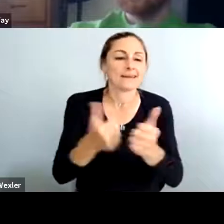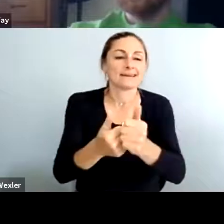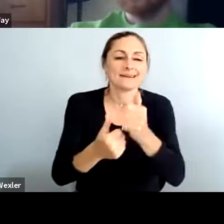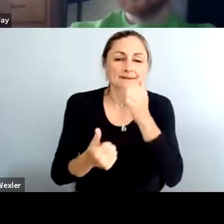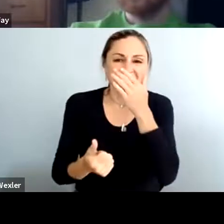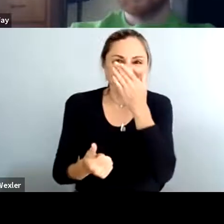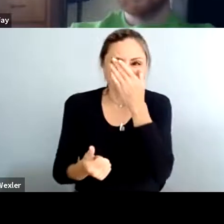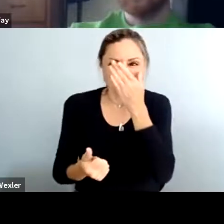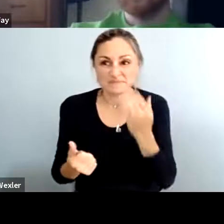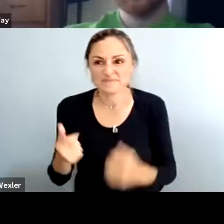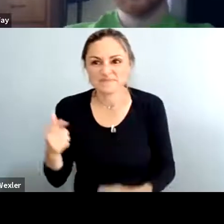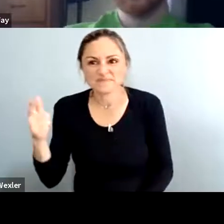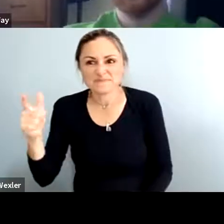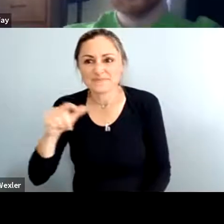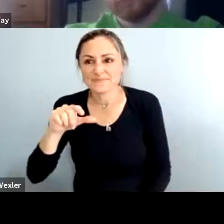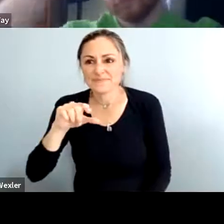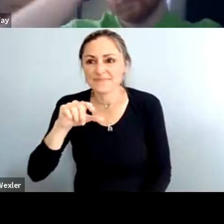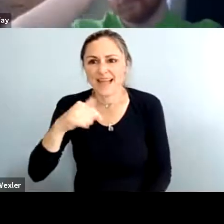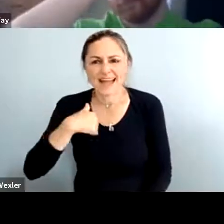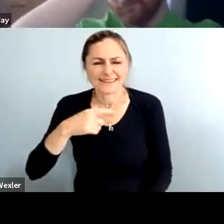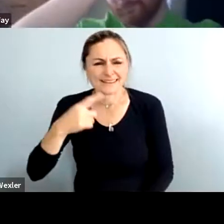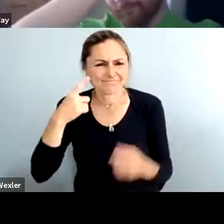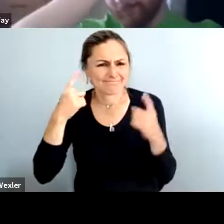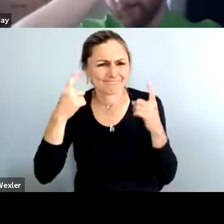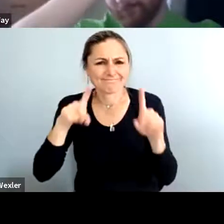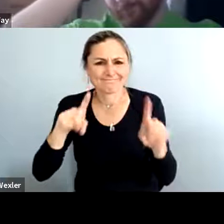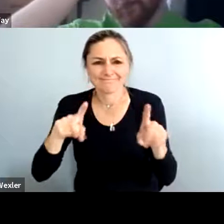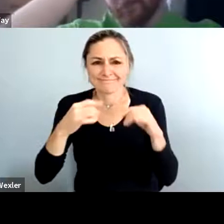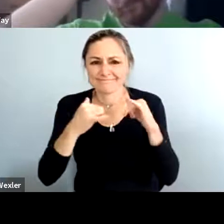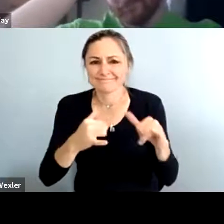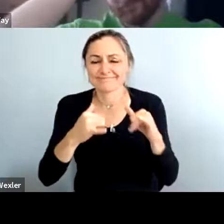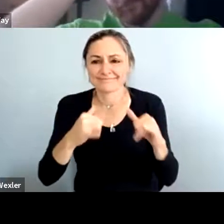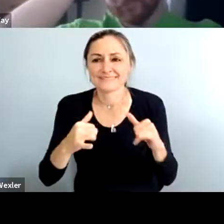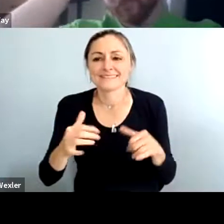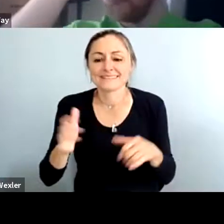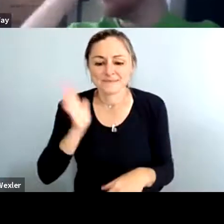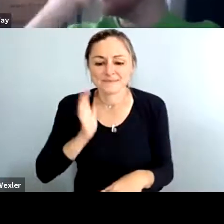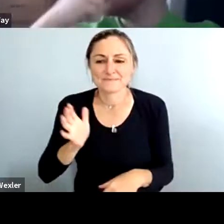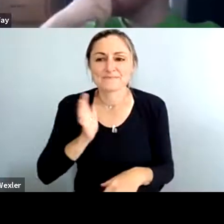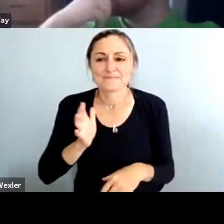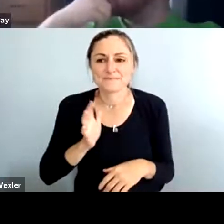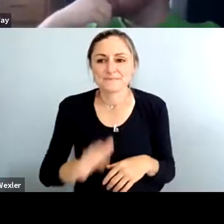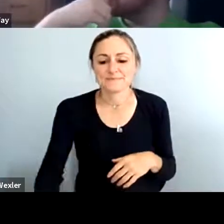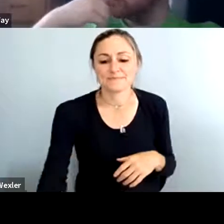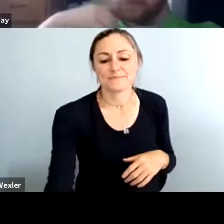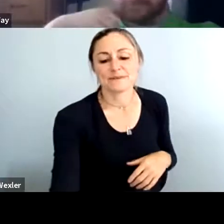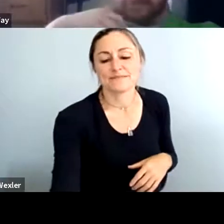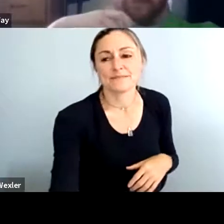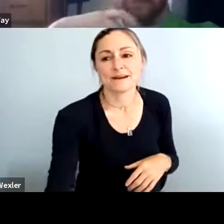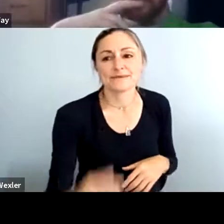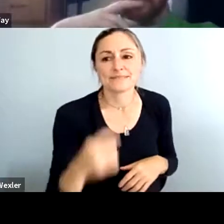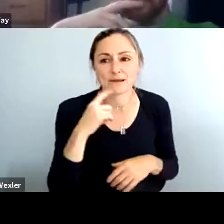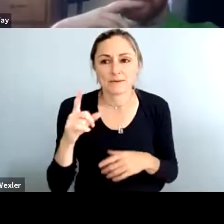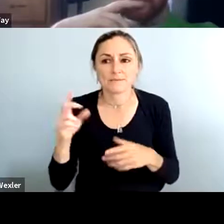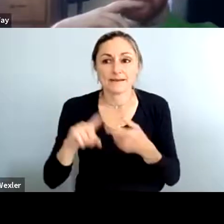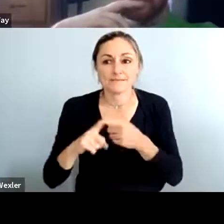I can totally relate to that as well. I used to say before I the way I'd introduce I love my body, I'd say I used to have a